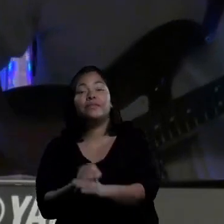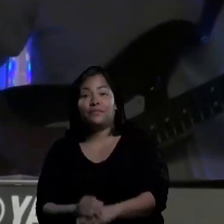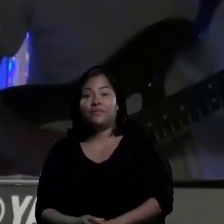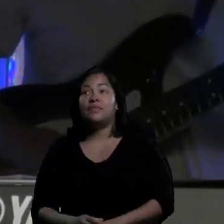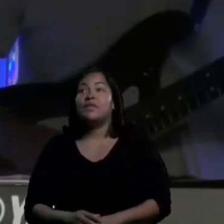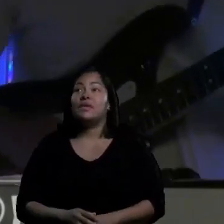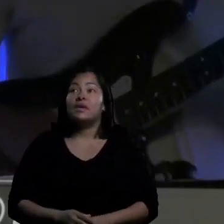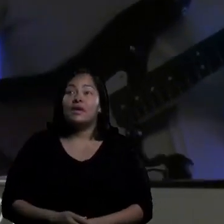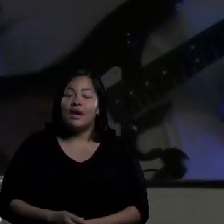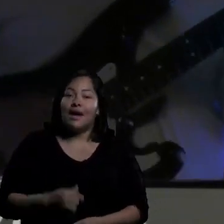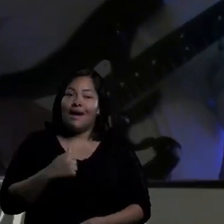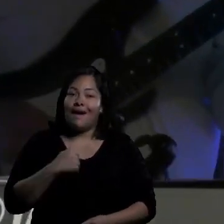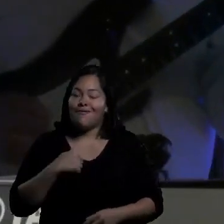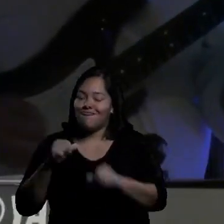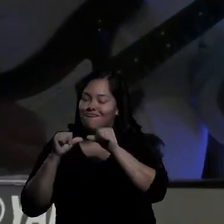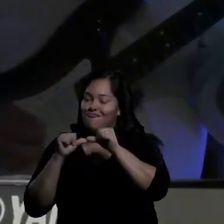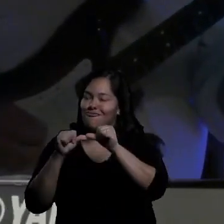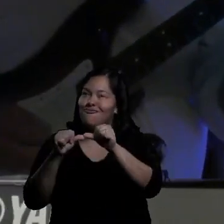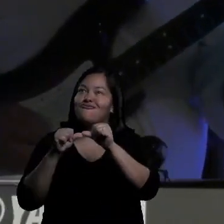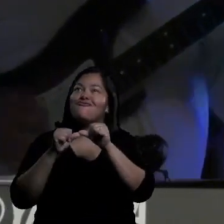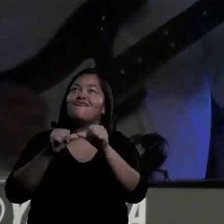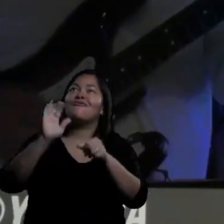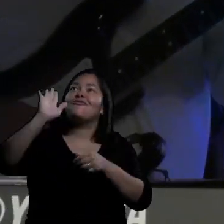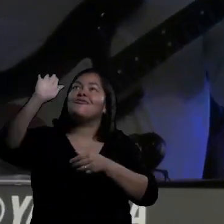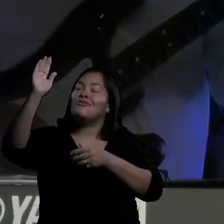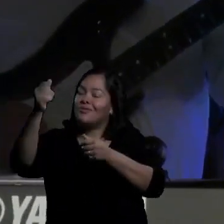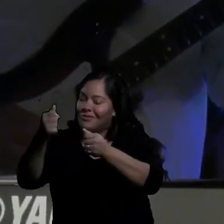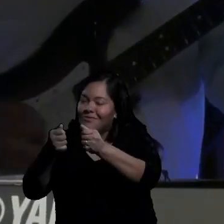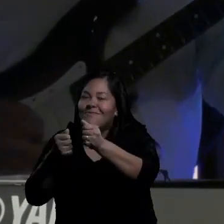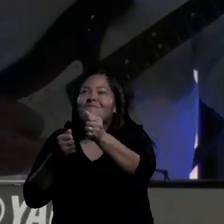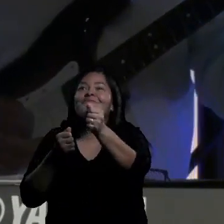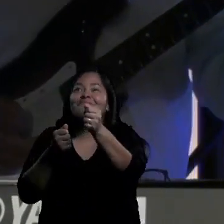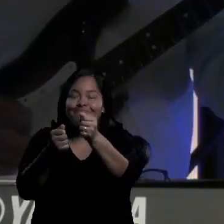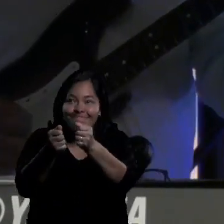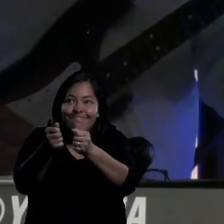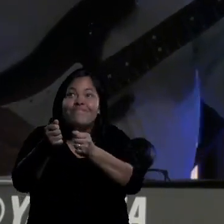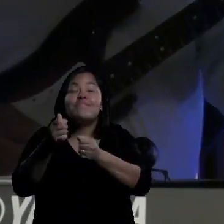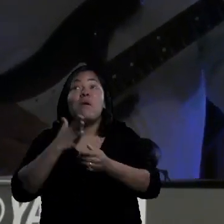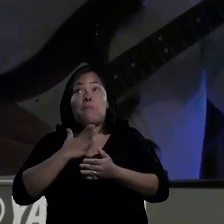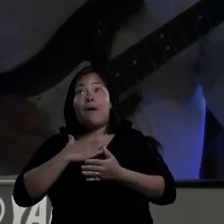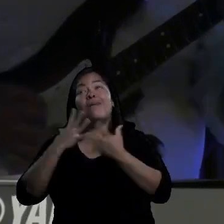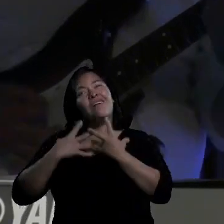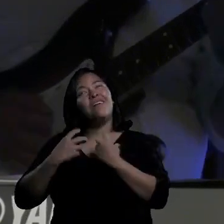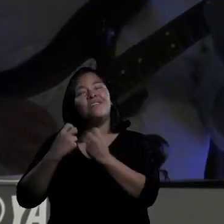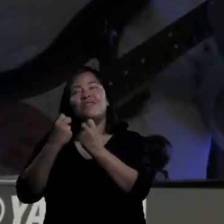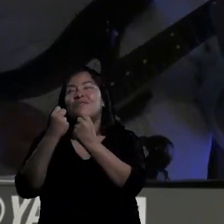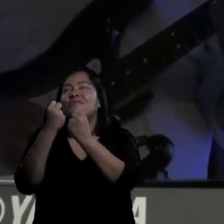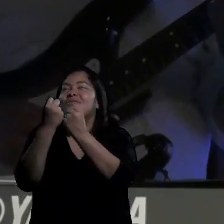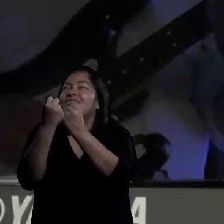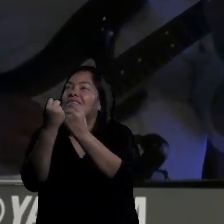faithfulness. Come on, sing that. I'm still in your hands. This is my